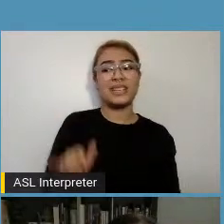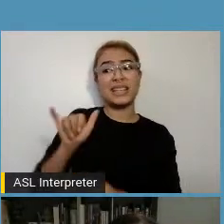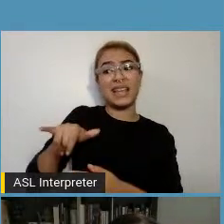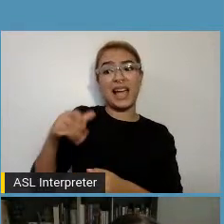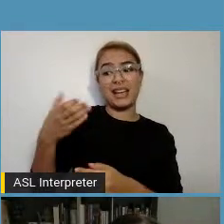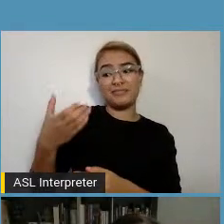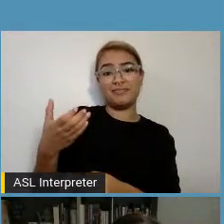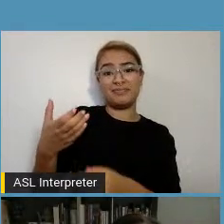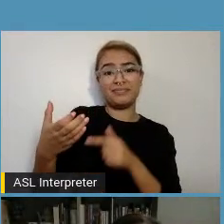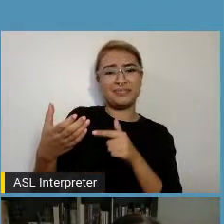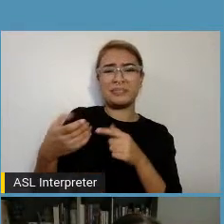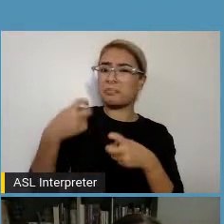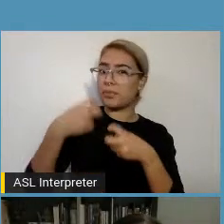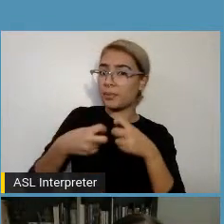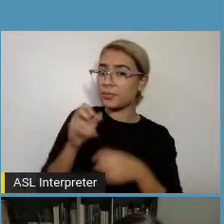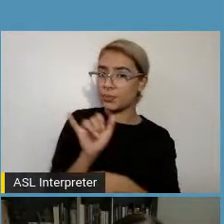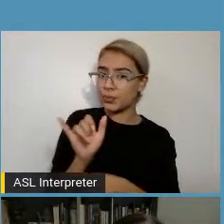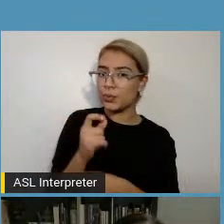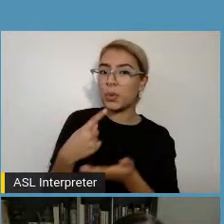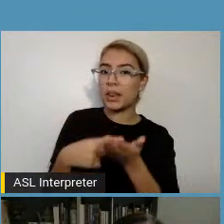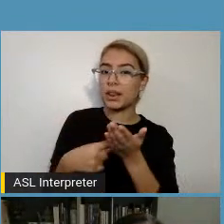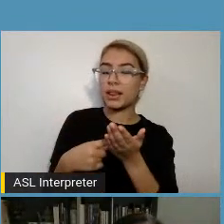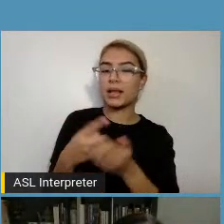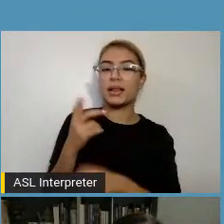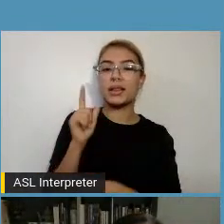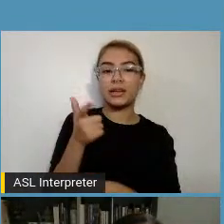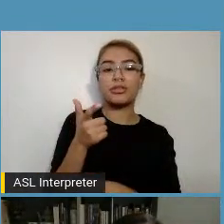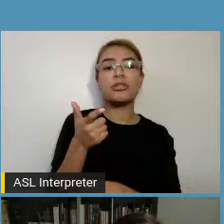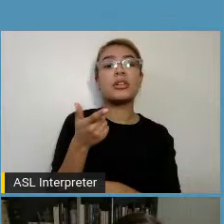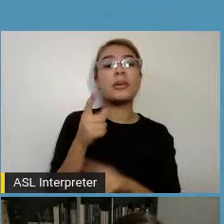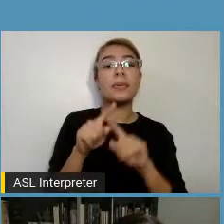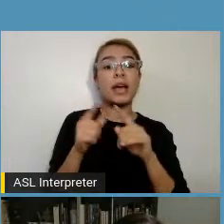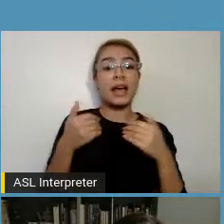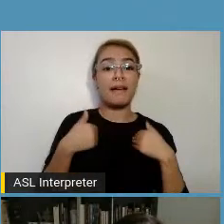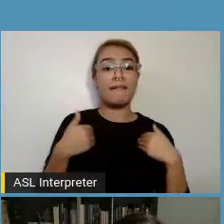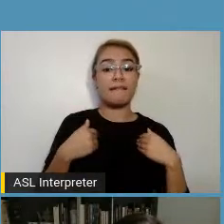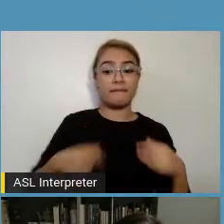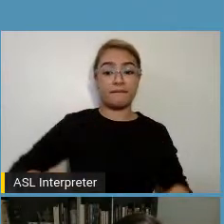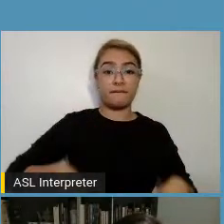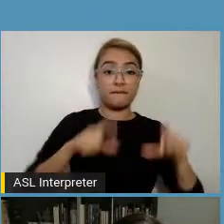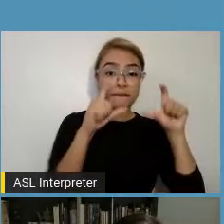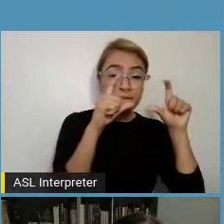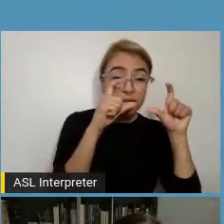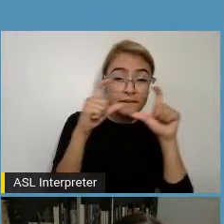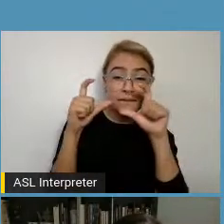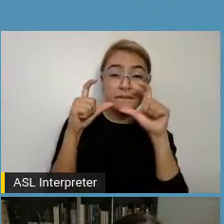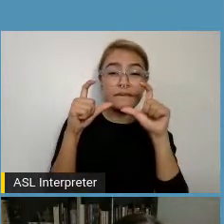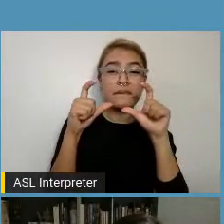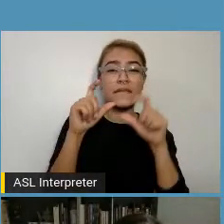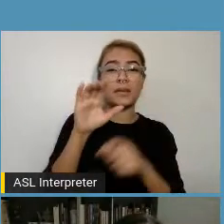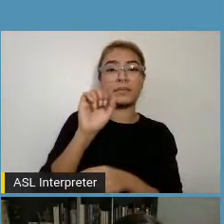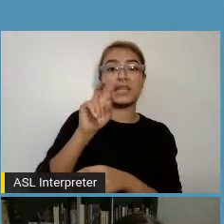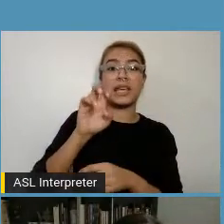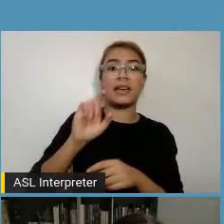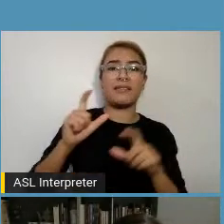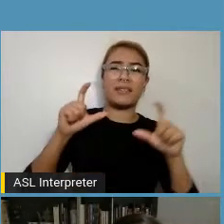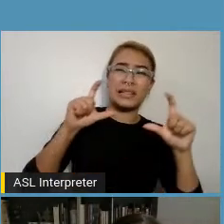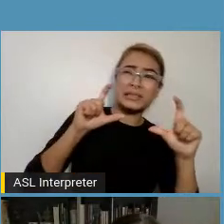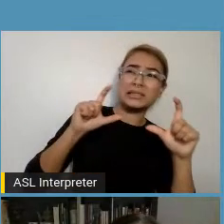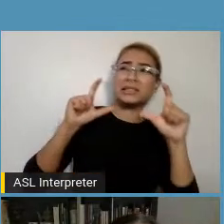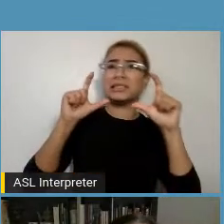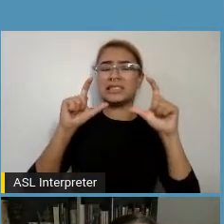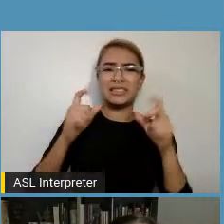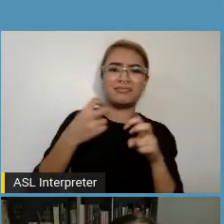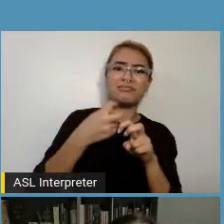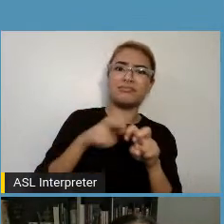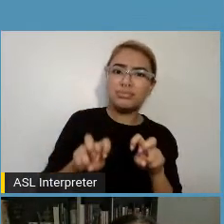that we'll talk about a little bit later. But carrying something like this camera up to a cave that you had to scale a mountain to, or go